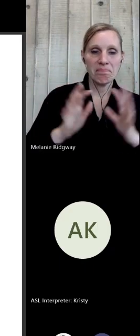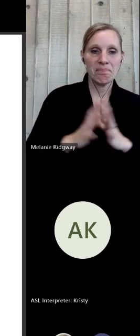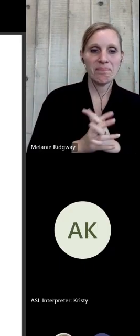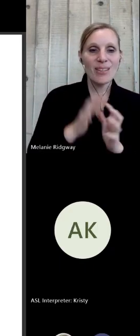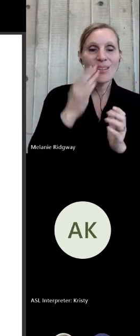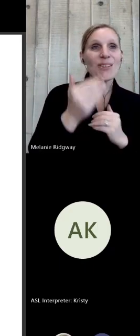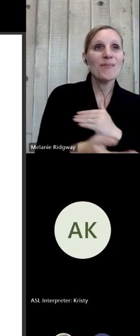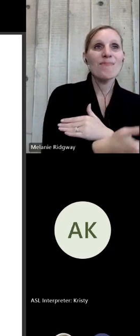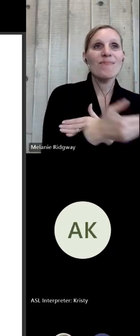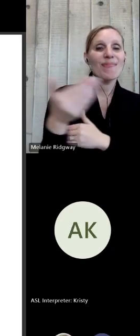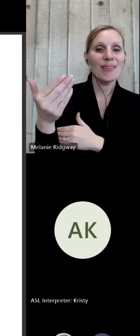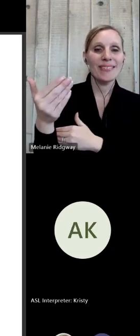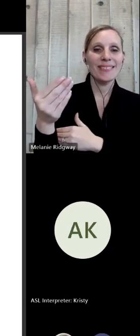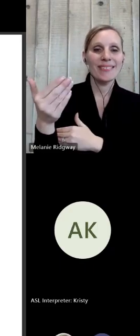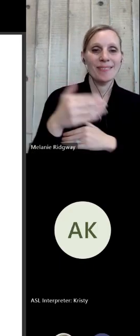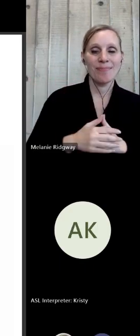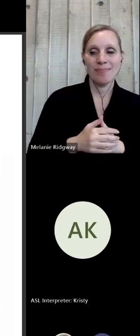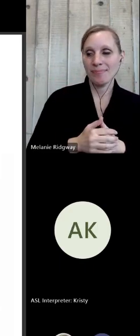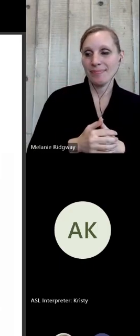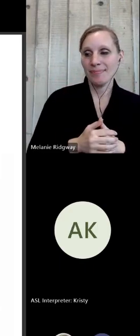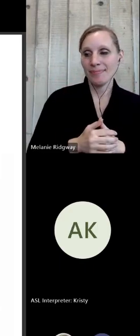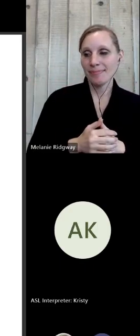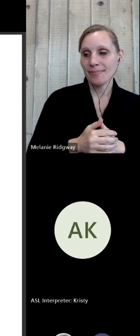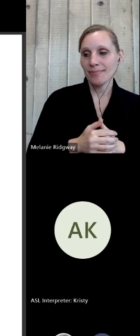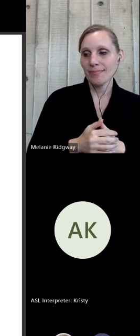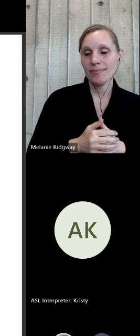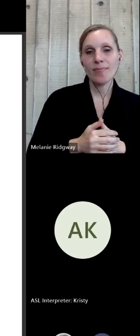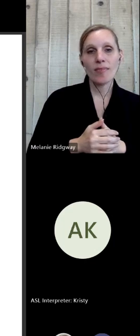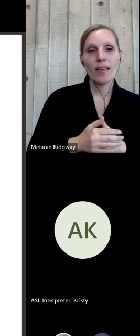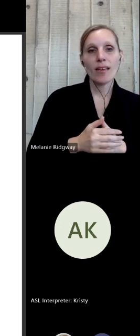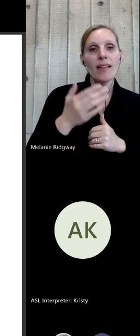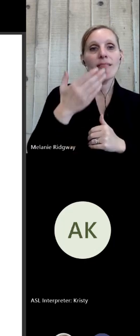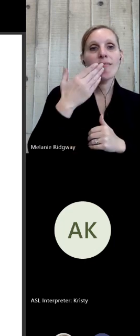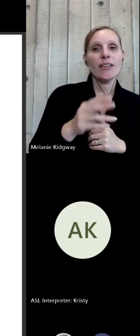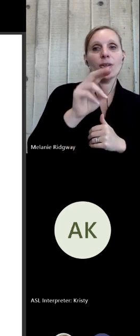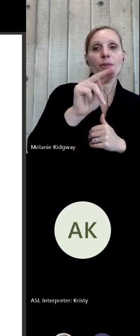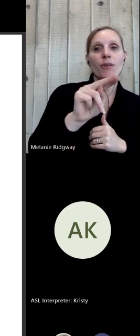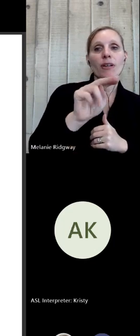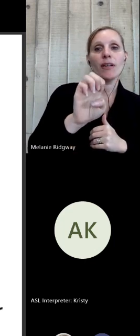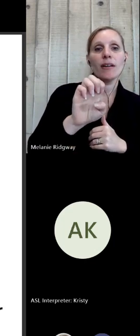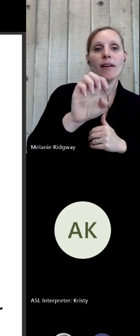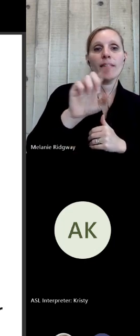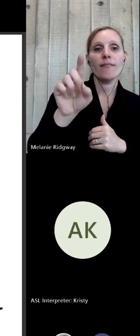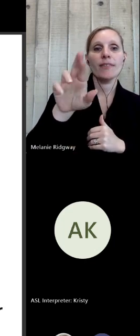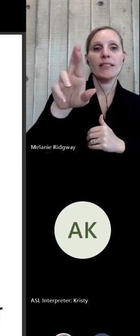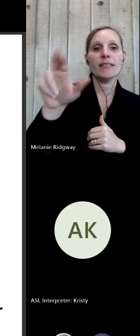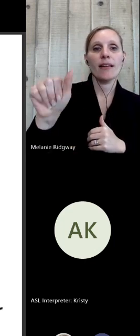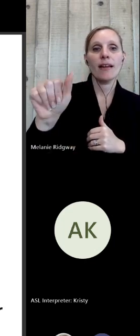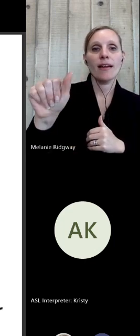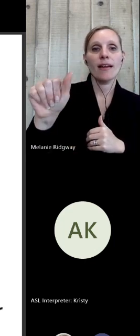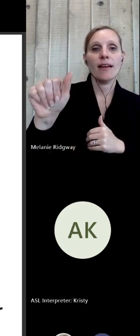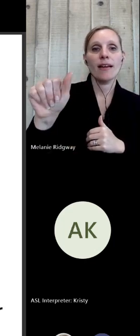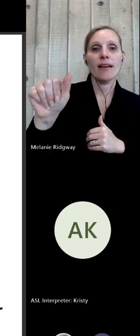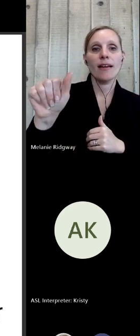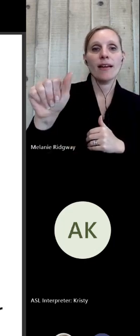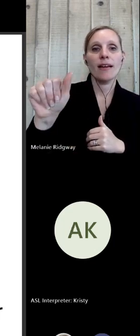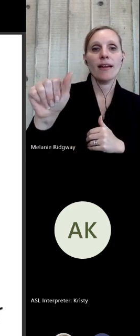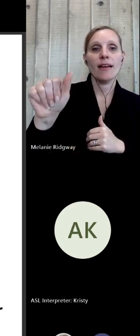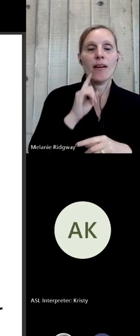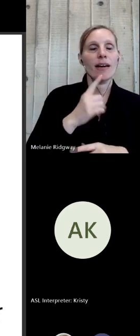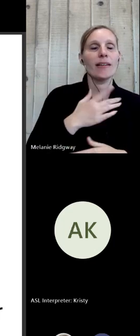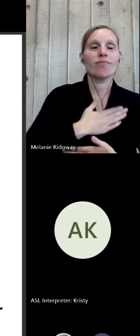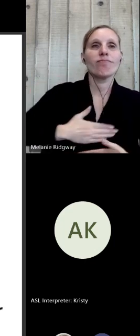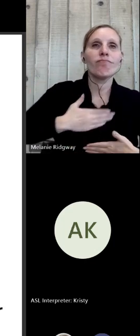Good morning, everyone. Thank you, Nafisa and Maria. I have so